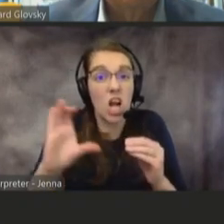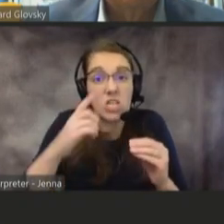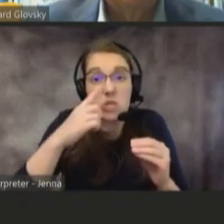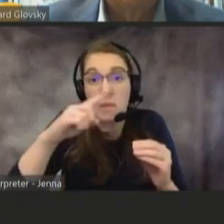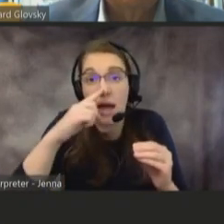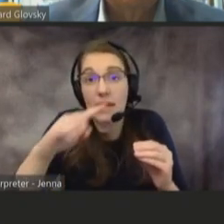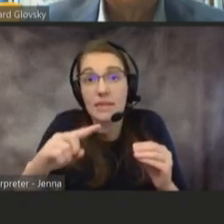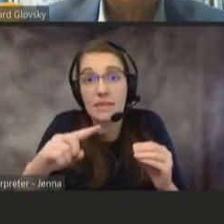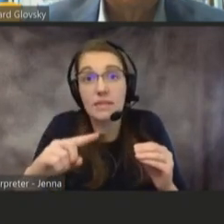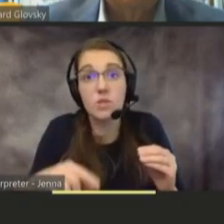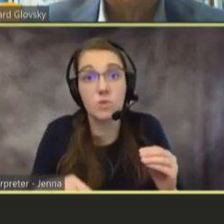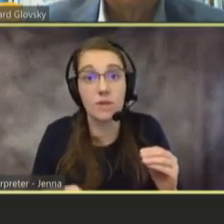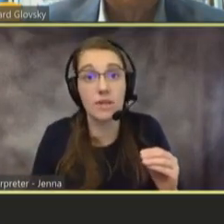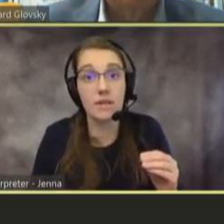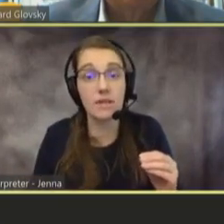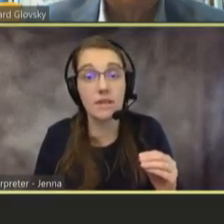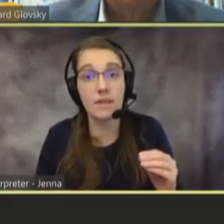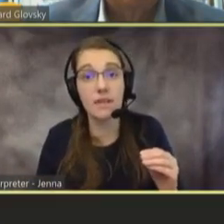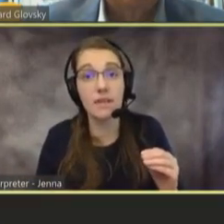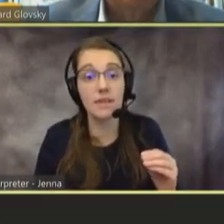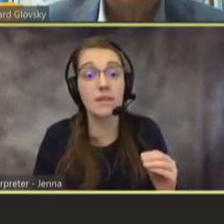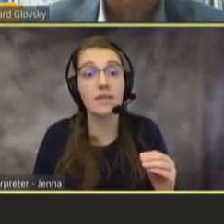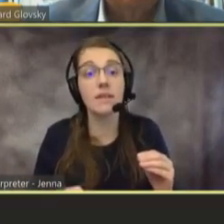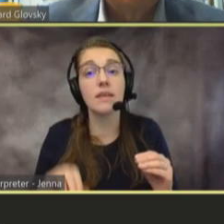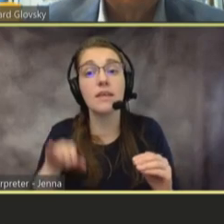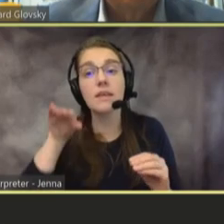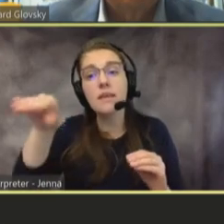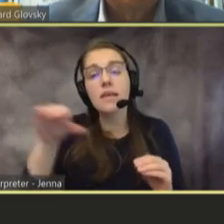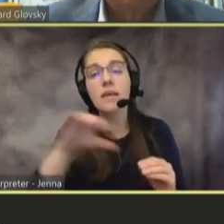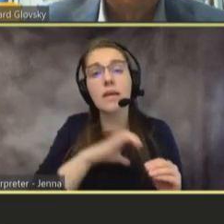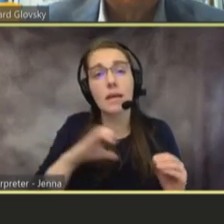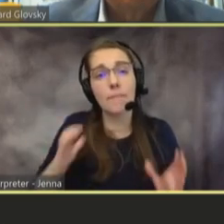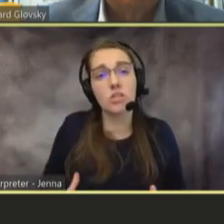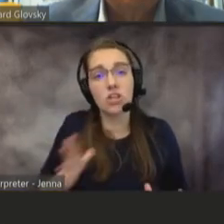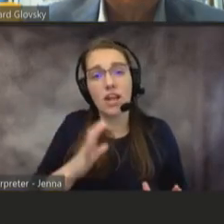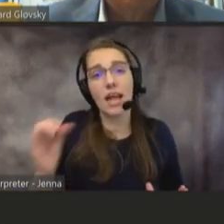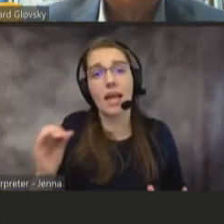question. Sure. Commissioner and Patricia, is there a